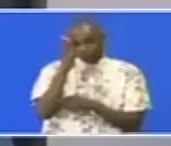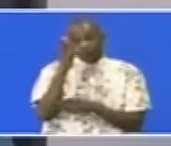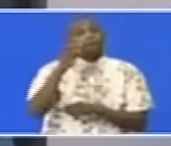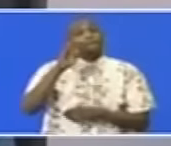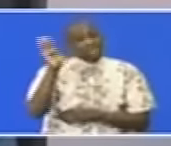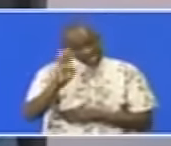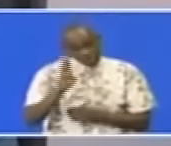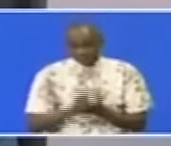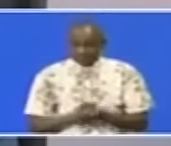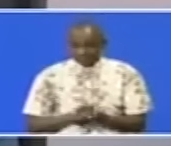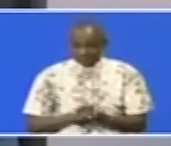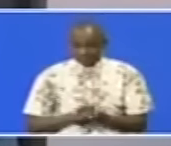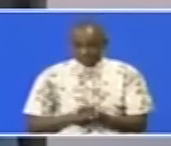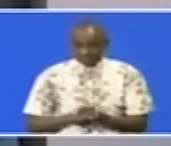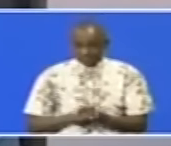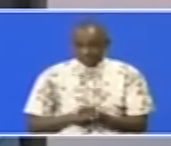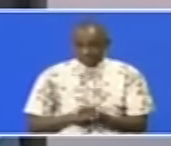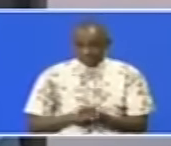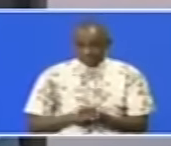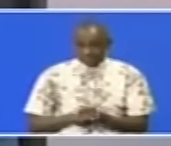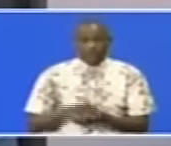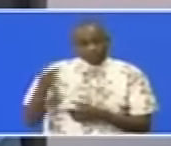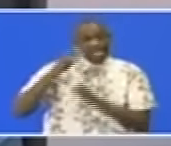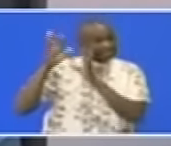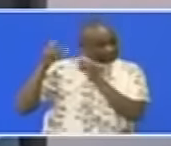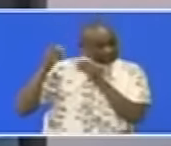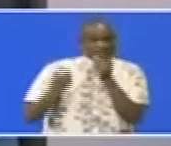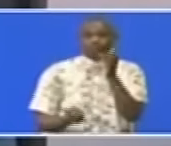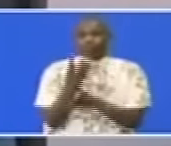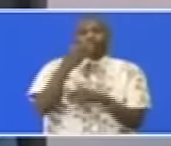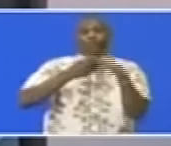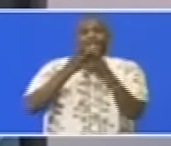12.4 billion, and we are expected to set up